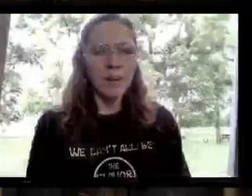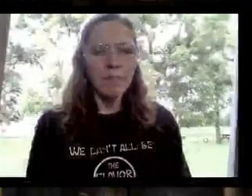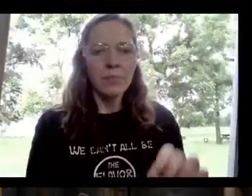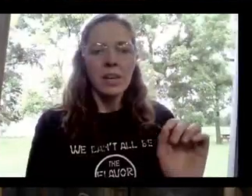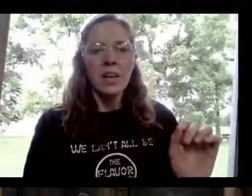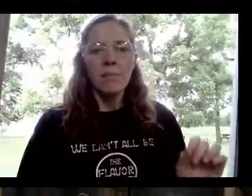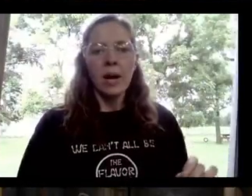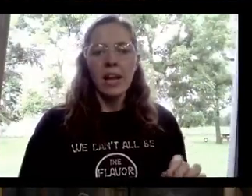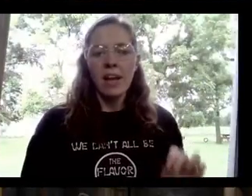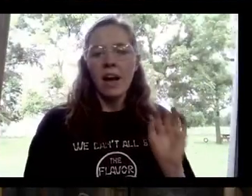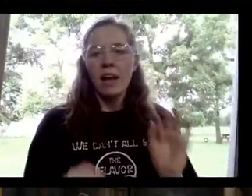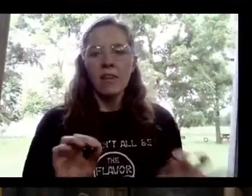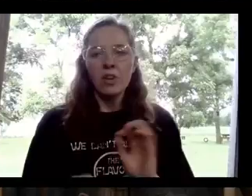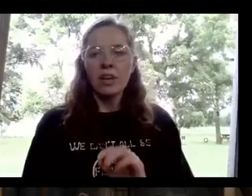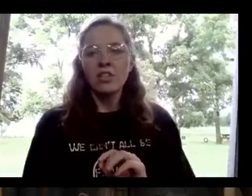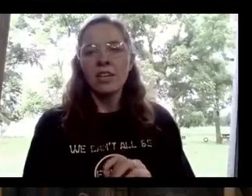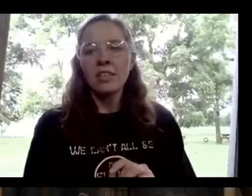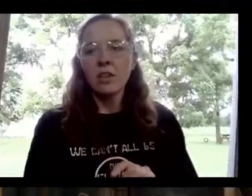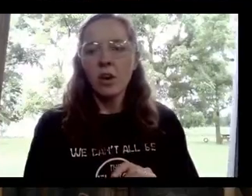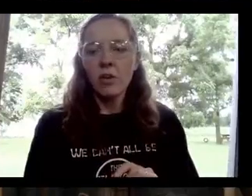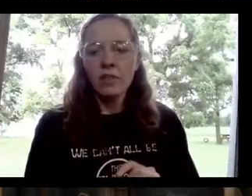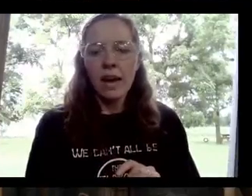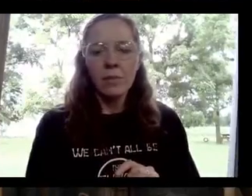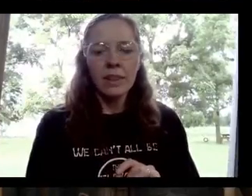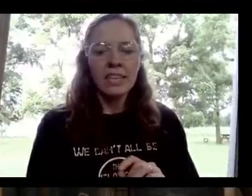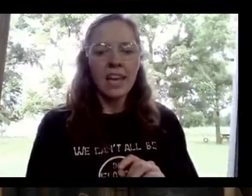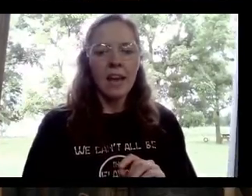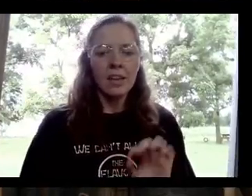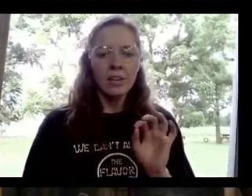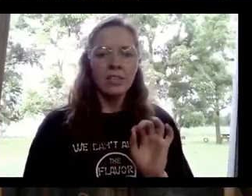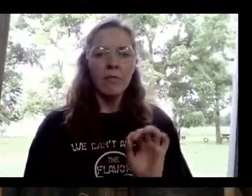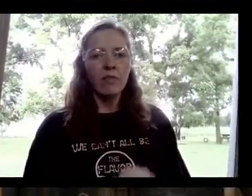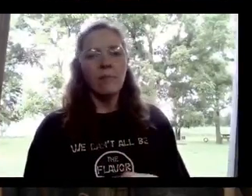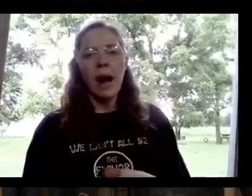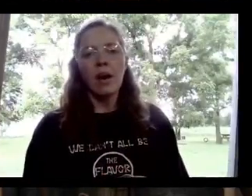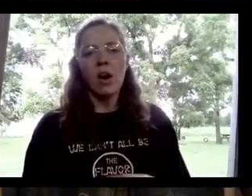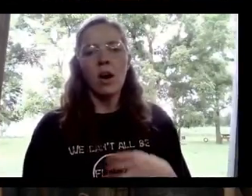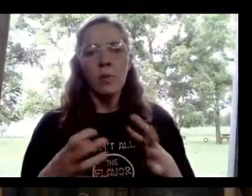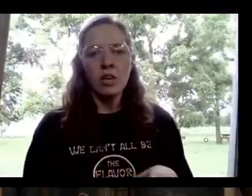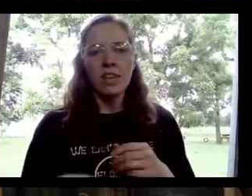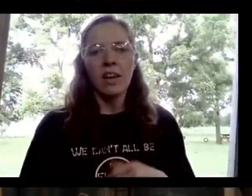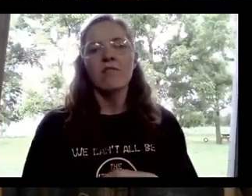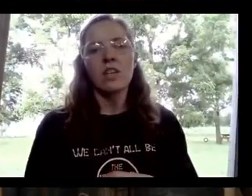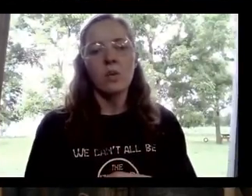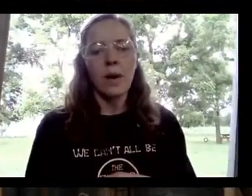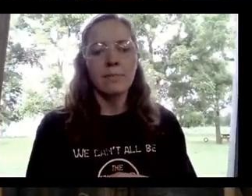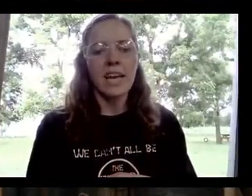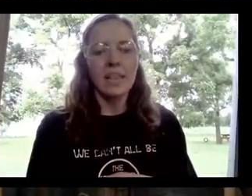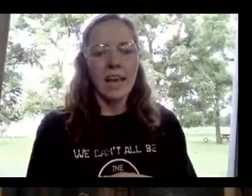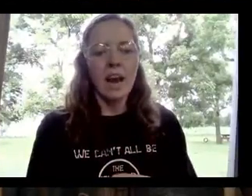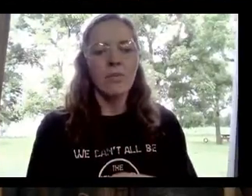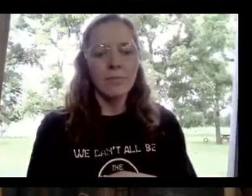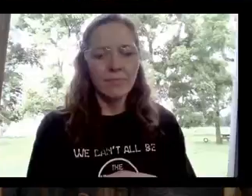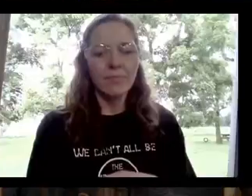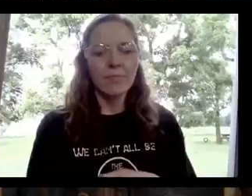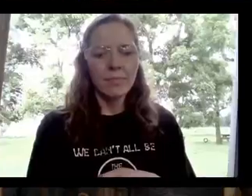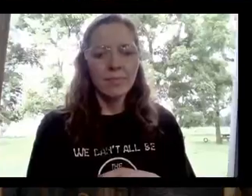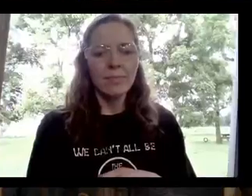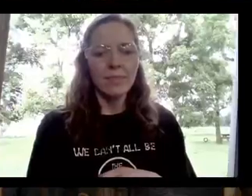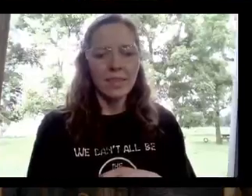live stream, but if you get a chance, look over that, and we'd like to hear some feedback on what you think of the new website layout.